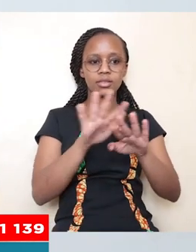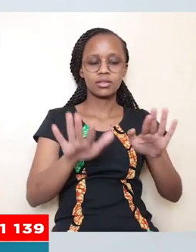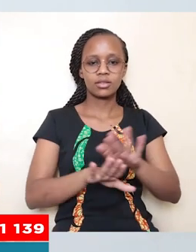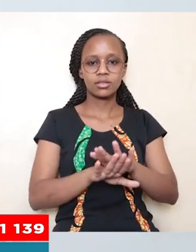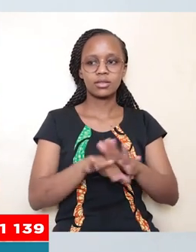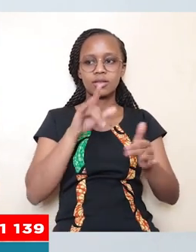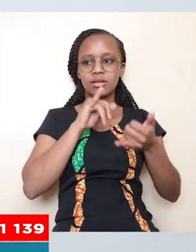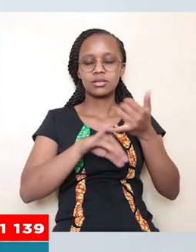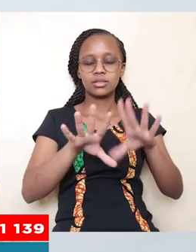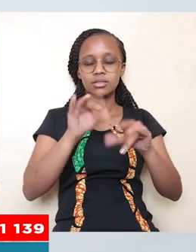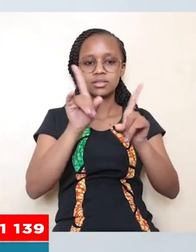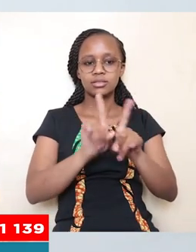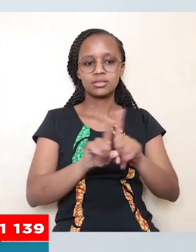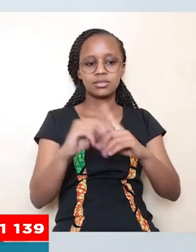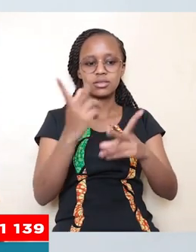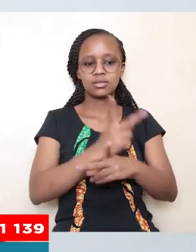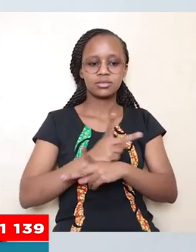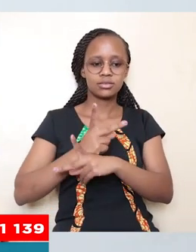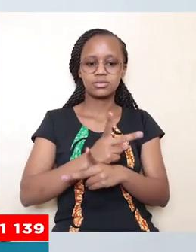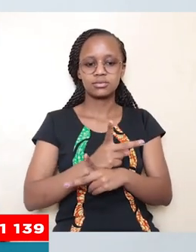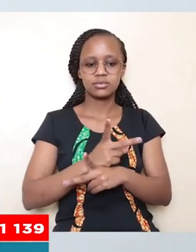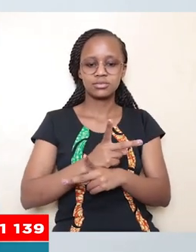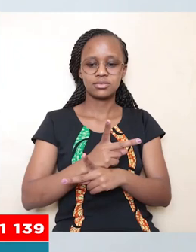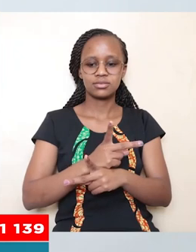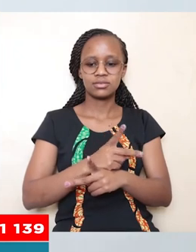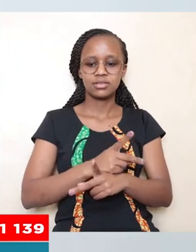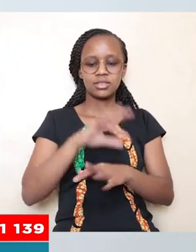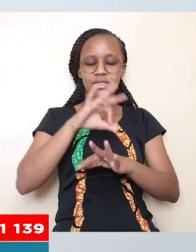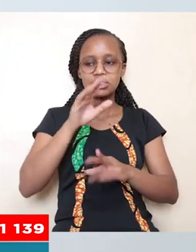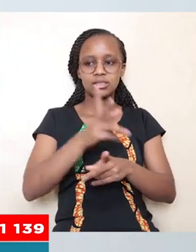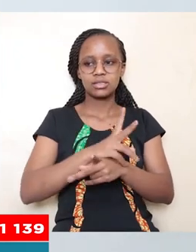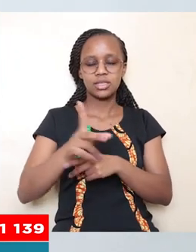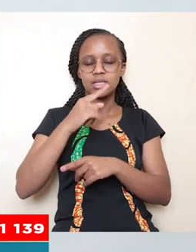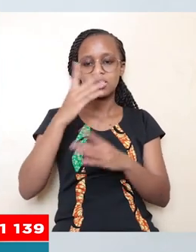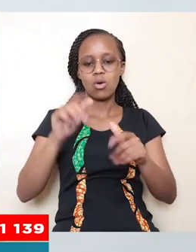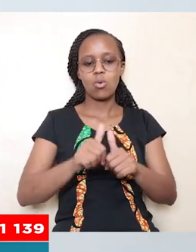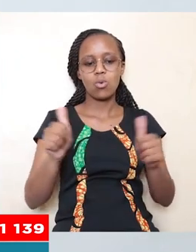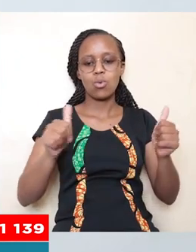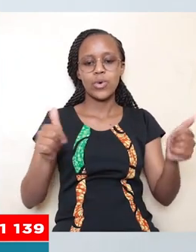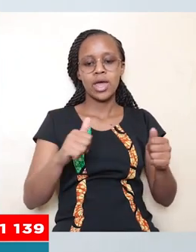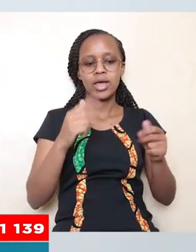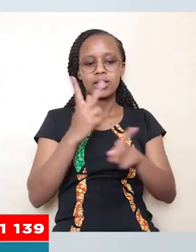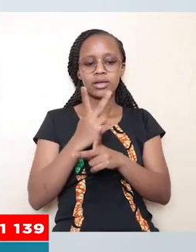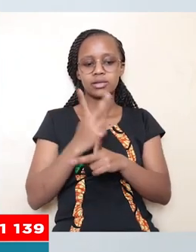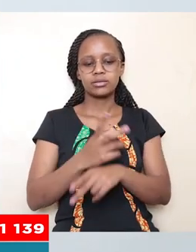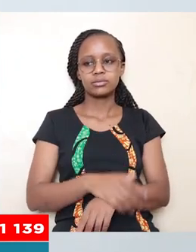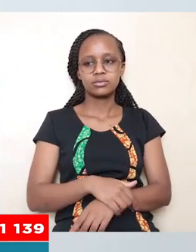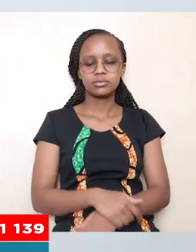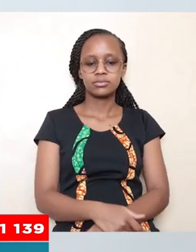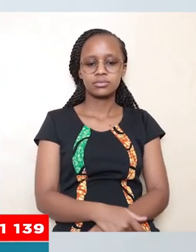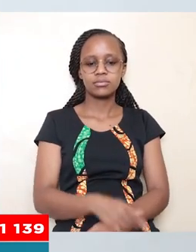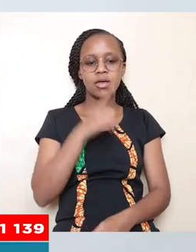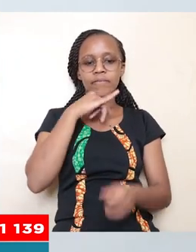takes that, then his protection, his spiritual protection is well constituted.